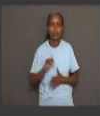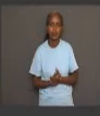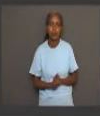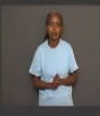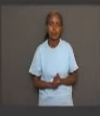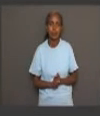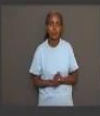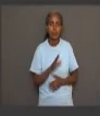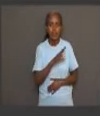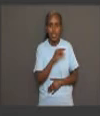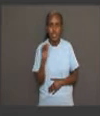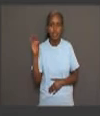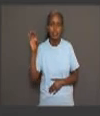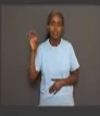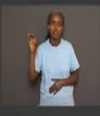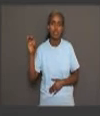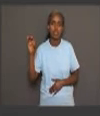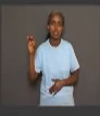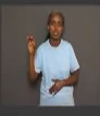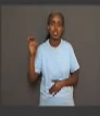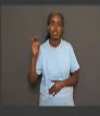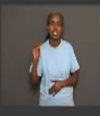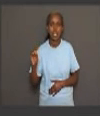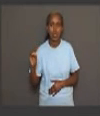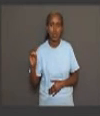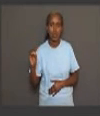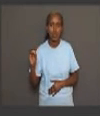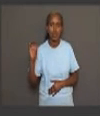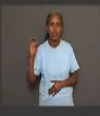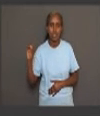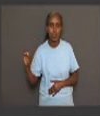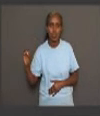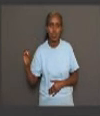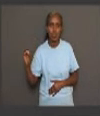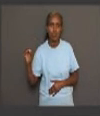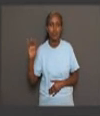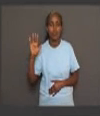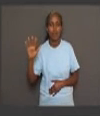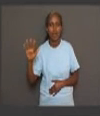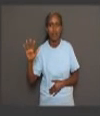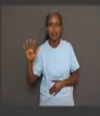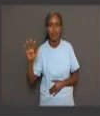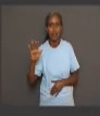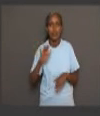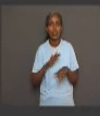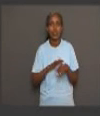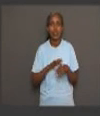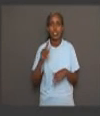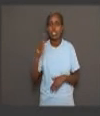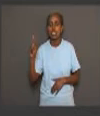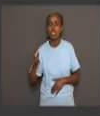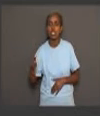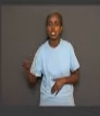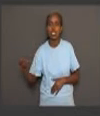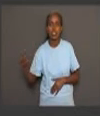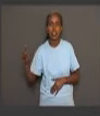y-axis, and C at 0, 0, 5 on